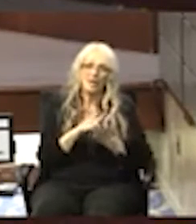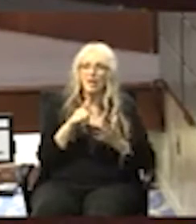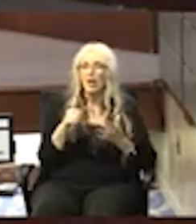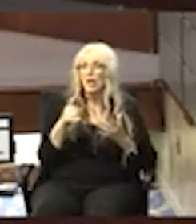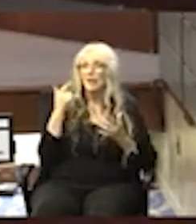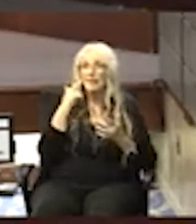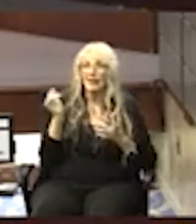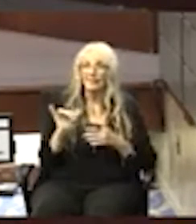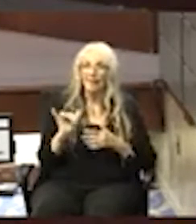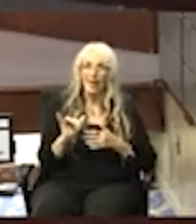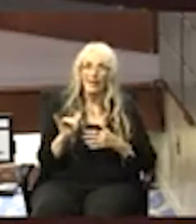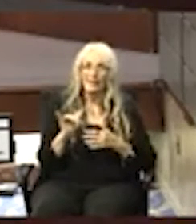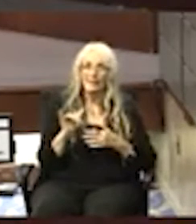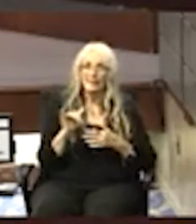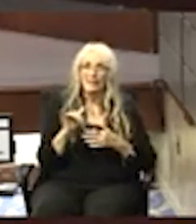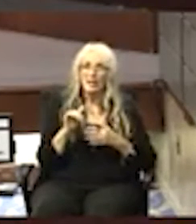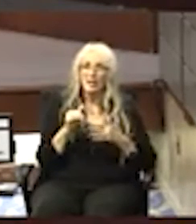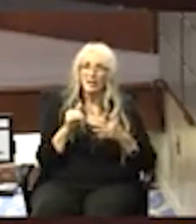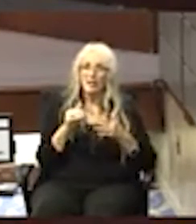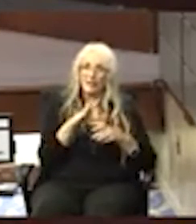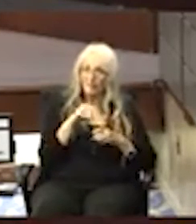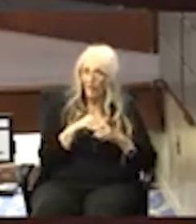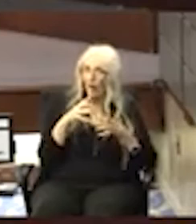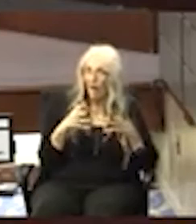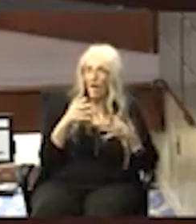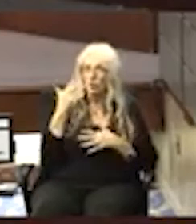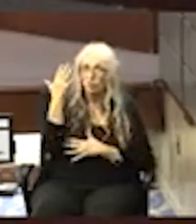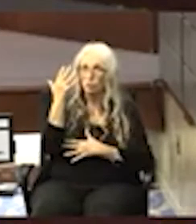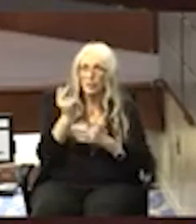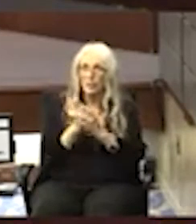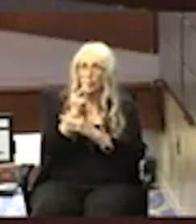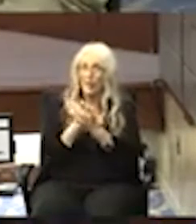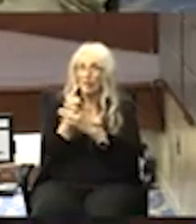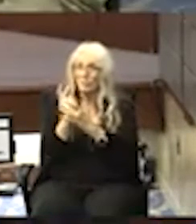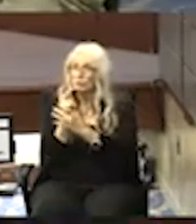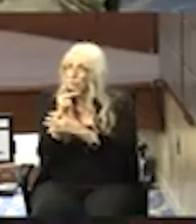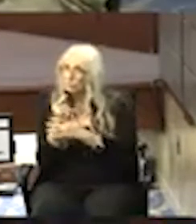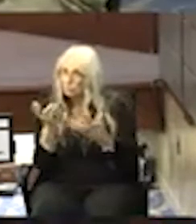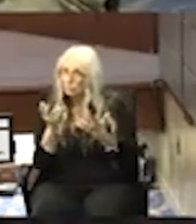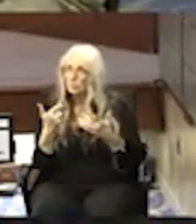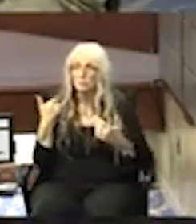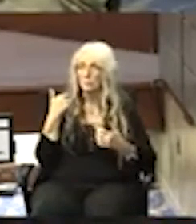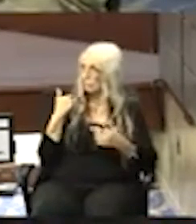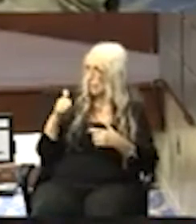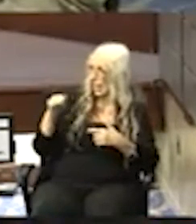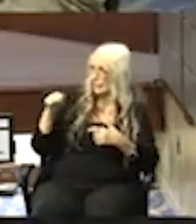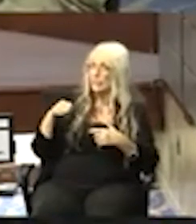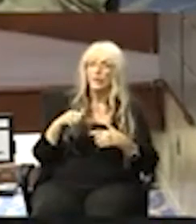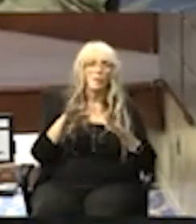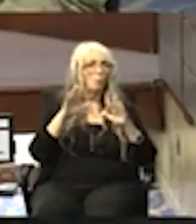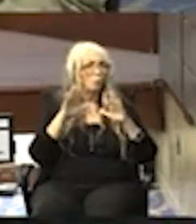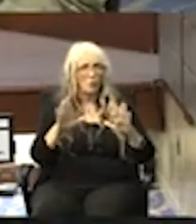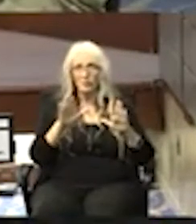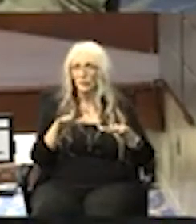is, it sounds like this will, based on the renderings, that involve a lot of tree planting. Is that what you're expecting? Which is great. Yes. But I wanted to